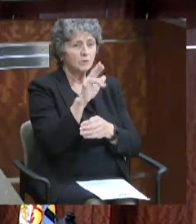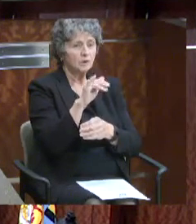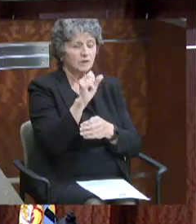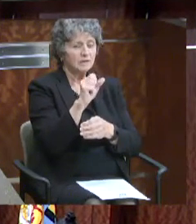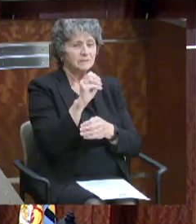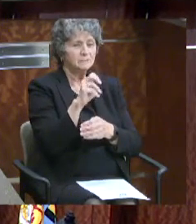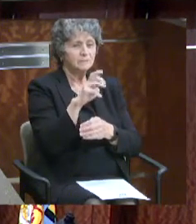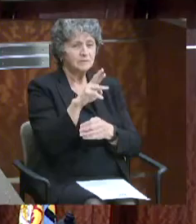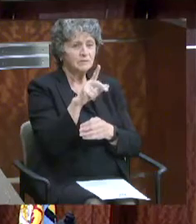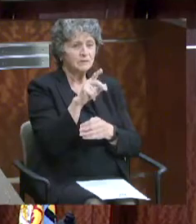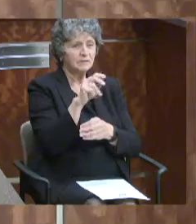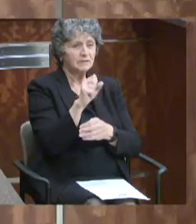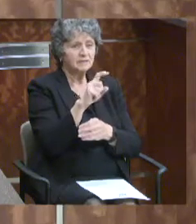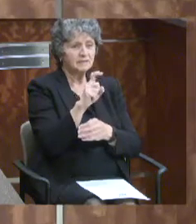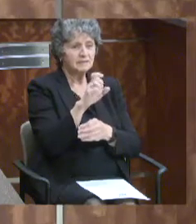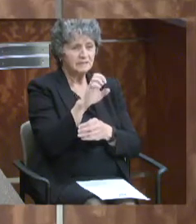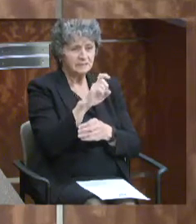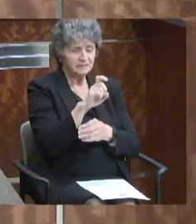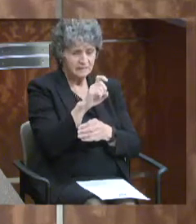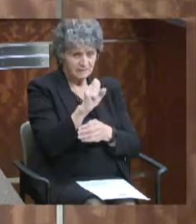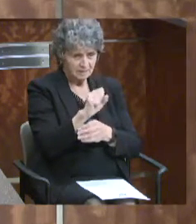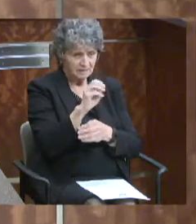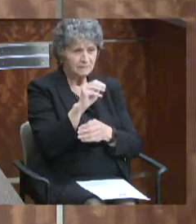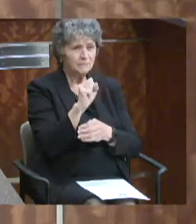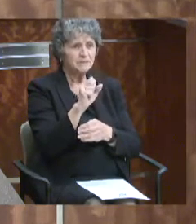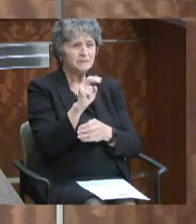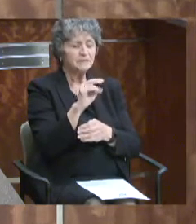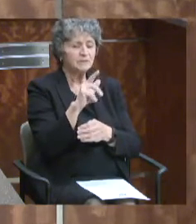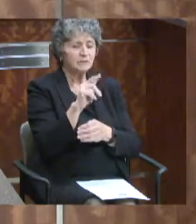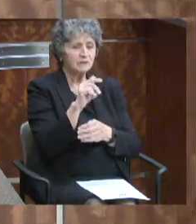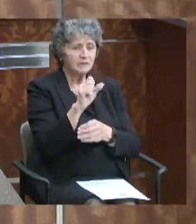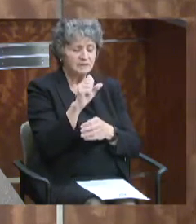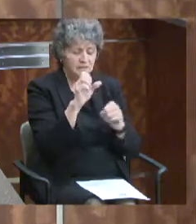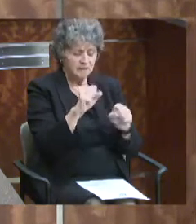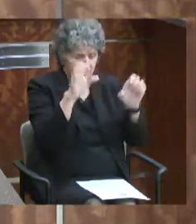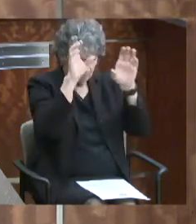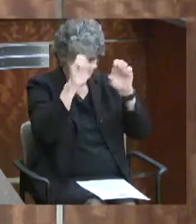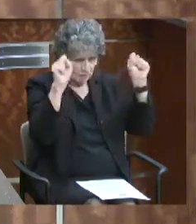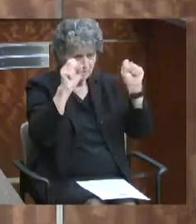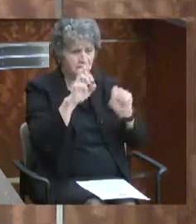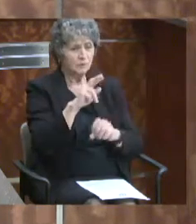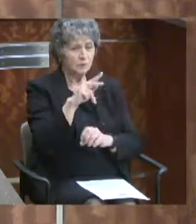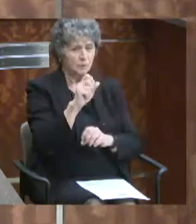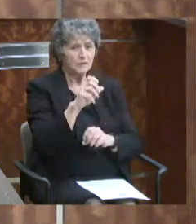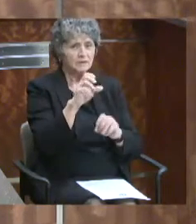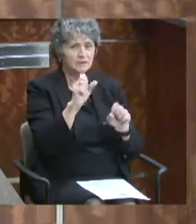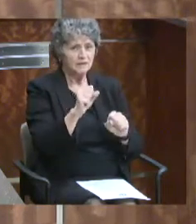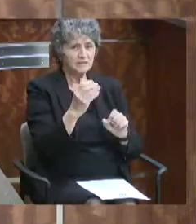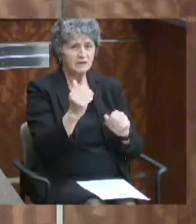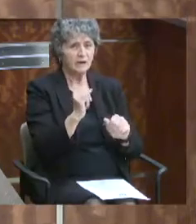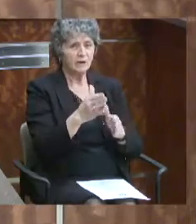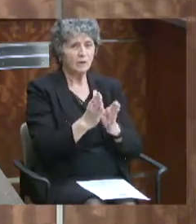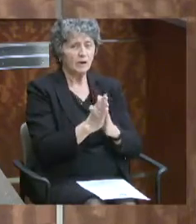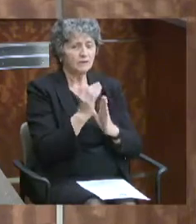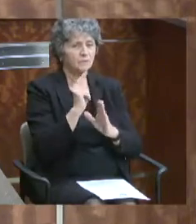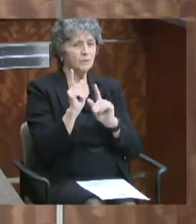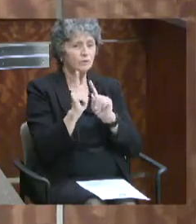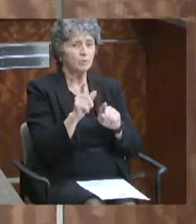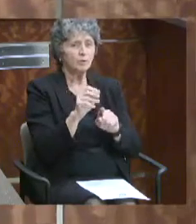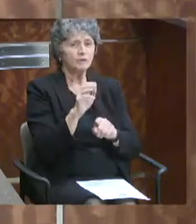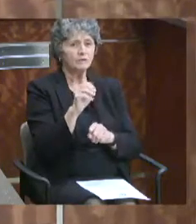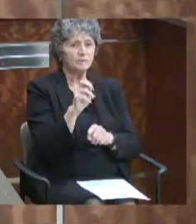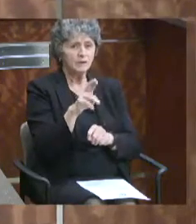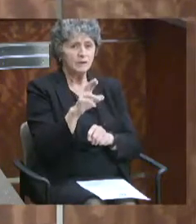Mr. Les? Yes. Ms. Nicholas? Yes. President Ricks? Yes. At this time, I'll call for the report of the mayor and city